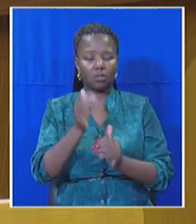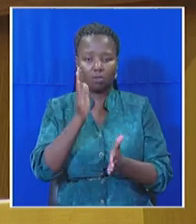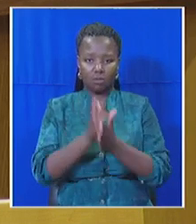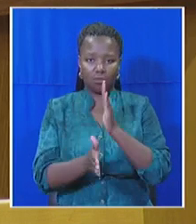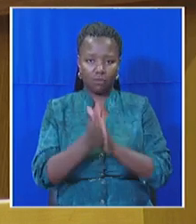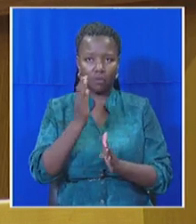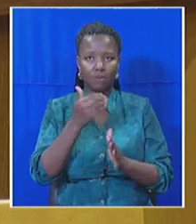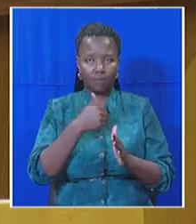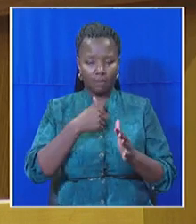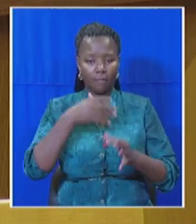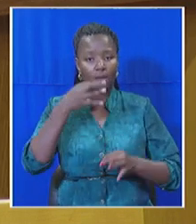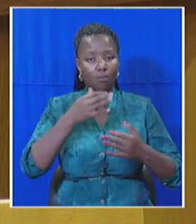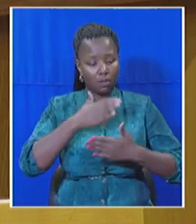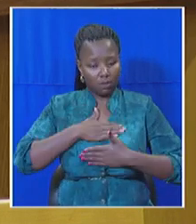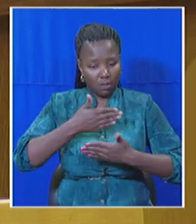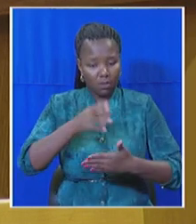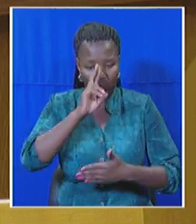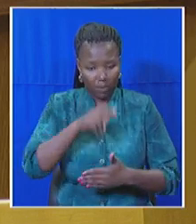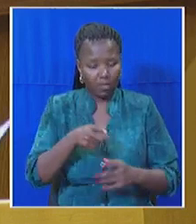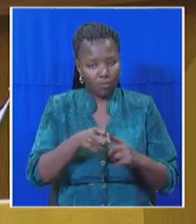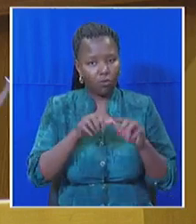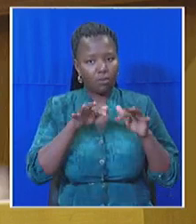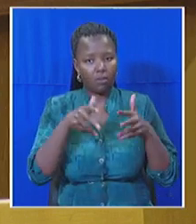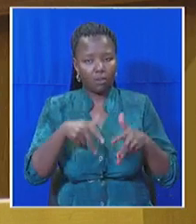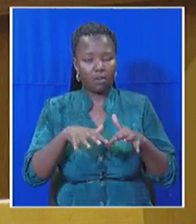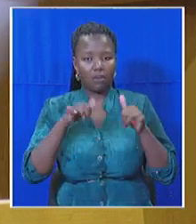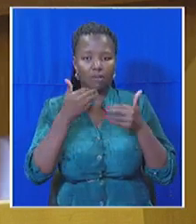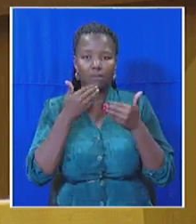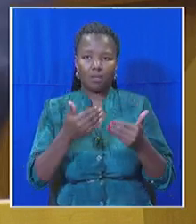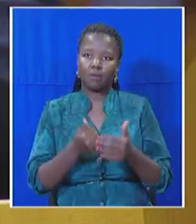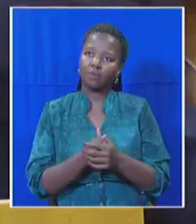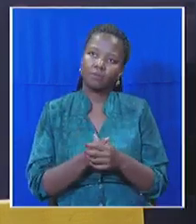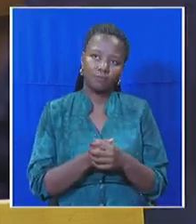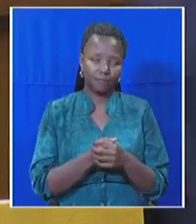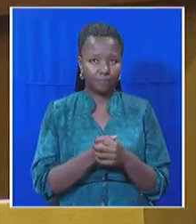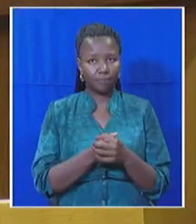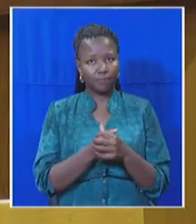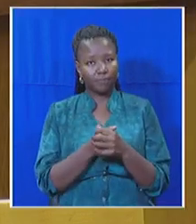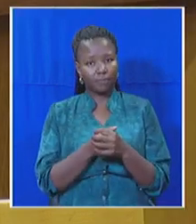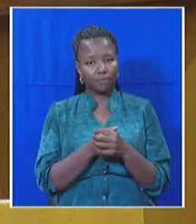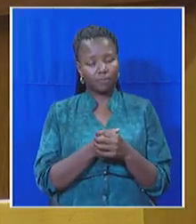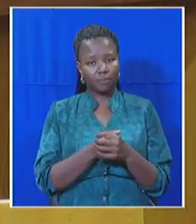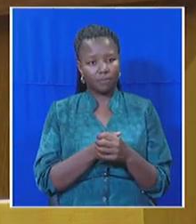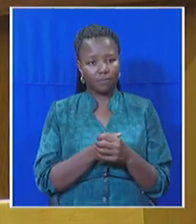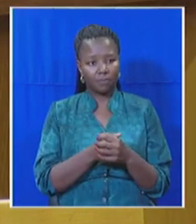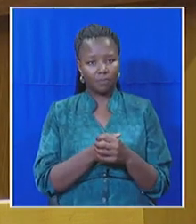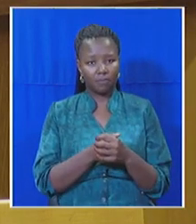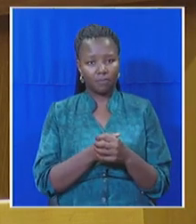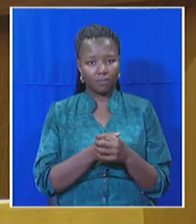political will that is needed, from the people in this House. I thank you, Chair. Thank you very much. Honourable Member.